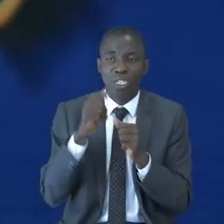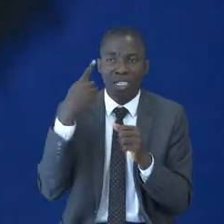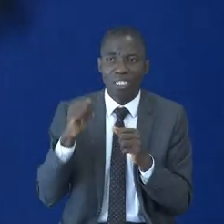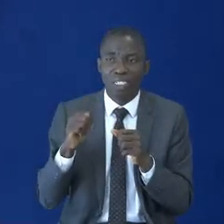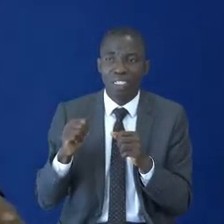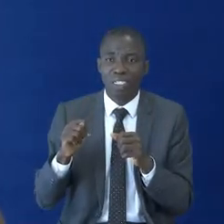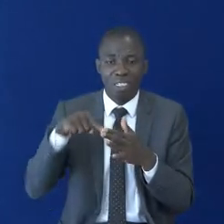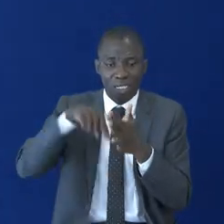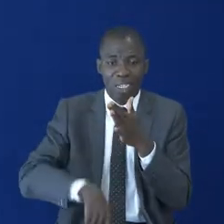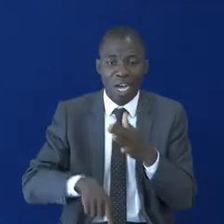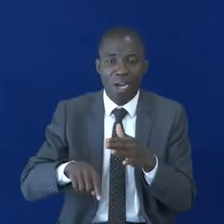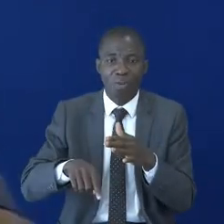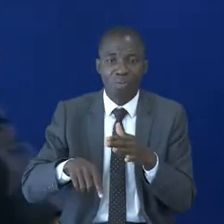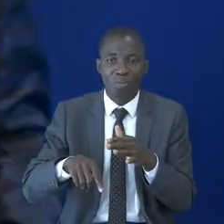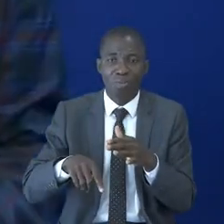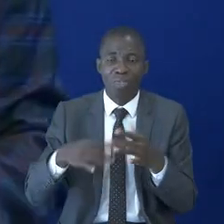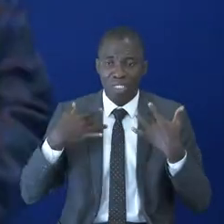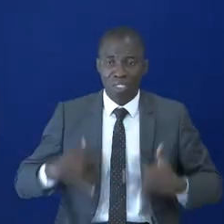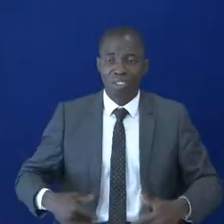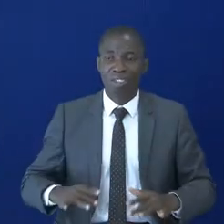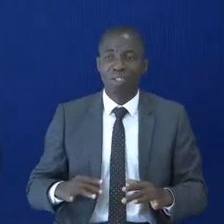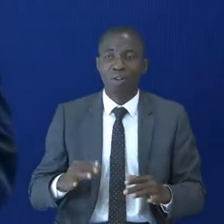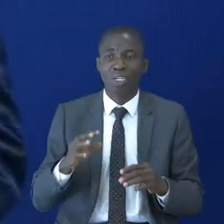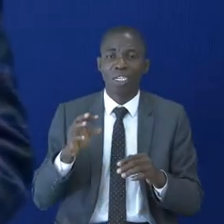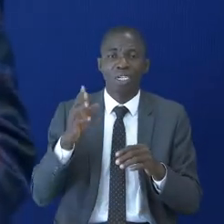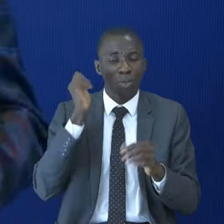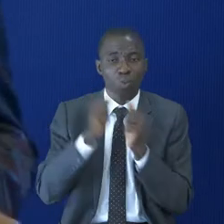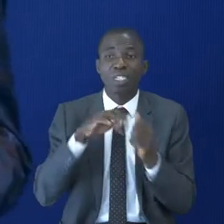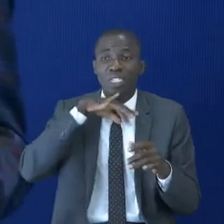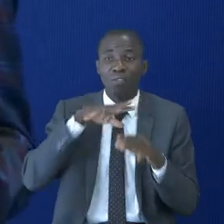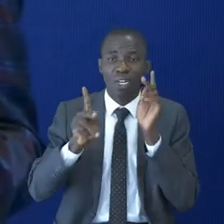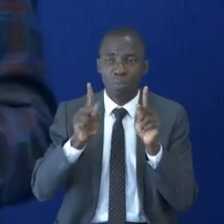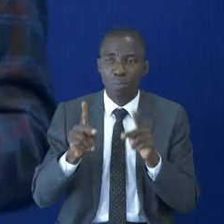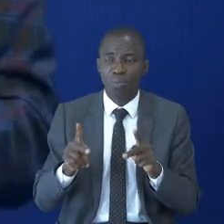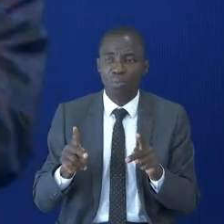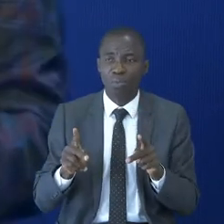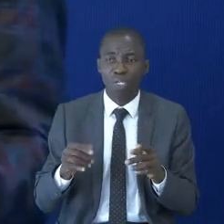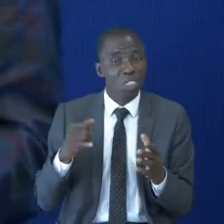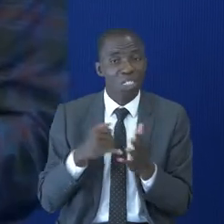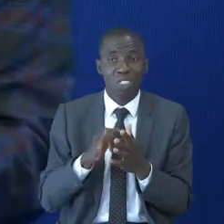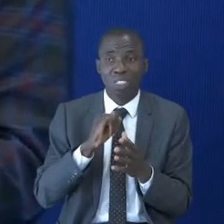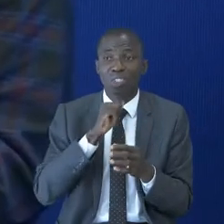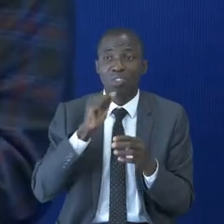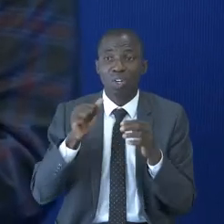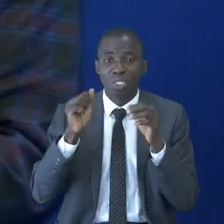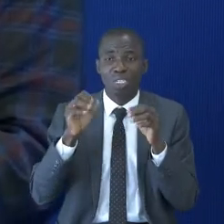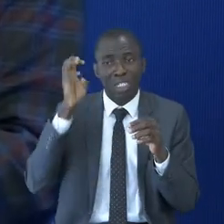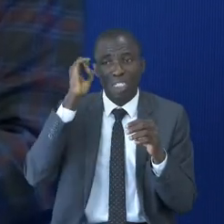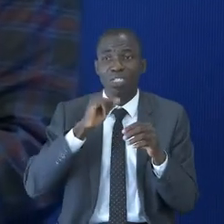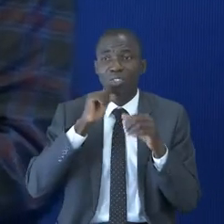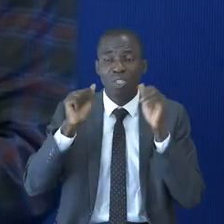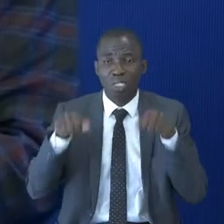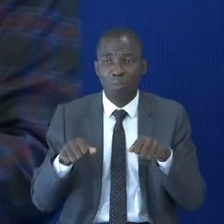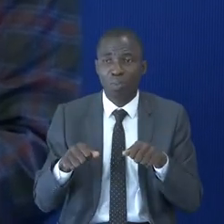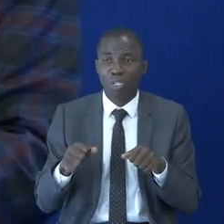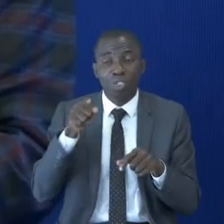the downtrodden, with the sinful, with the defiled, then it's not able to, you're doing what they are doing, you're